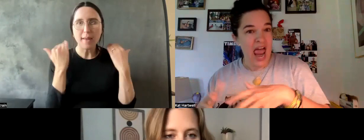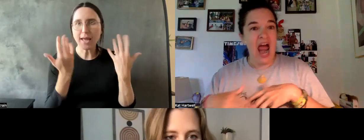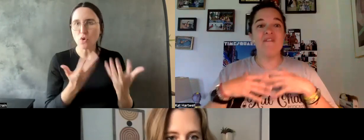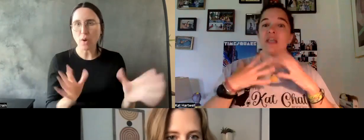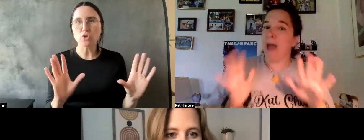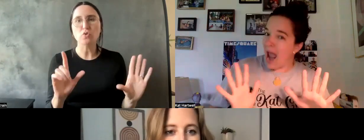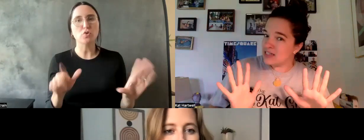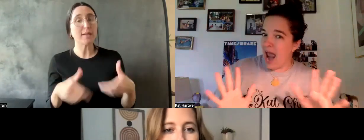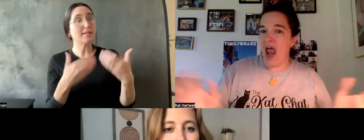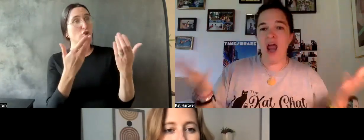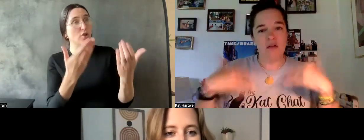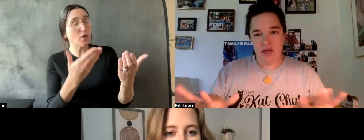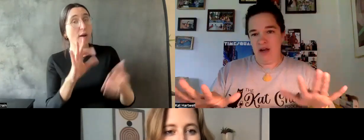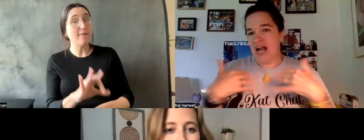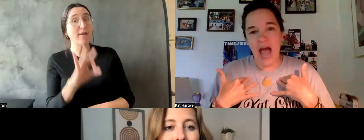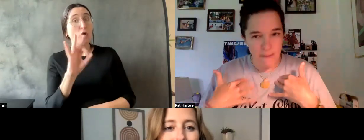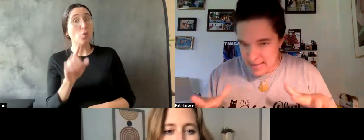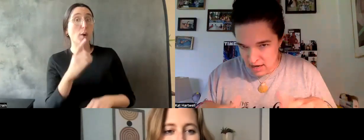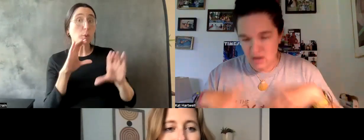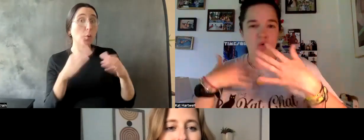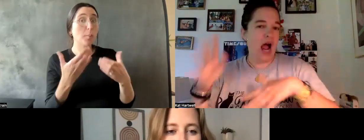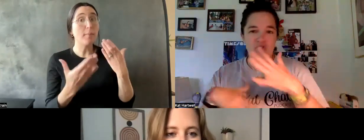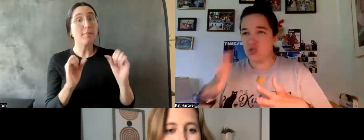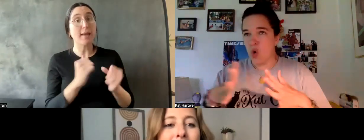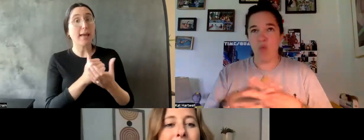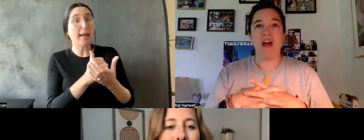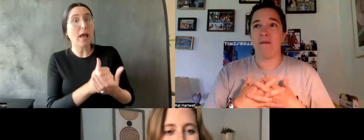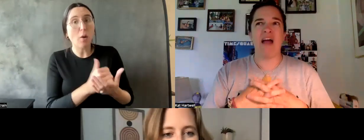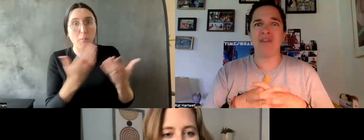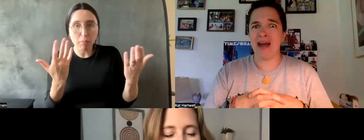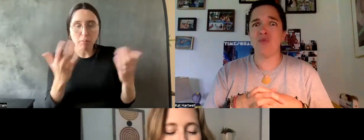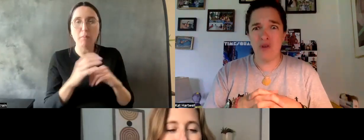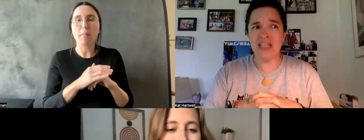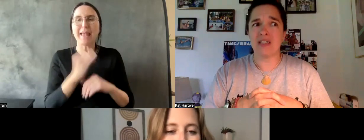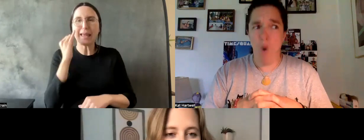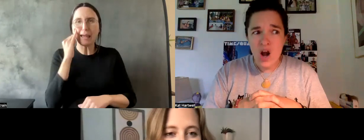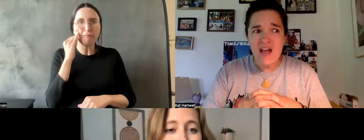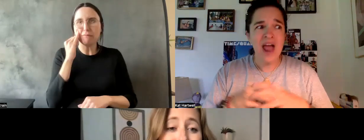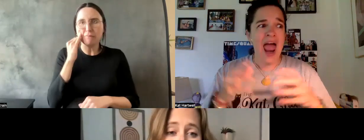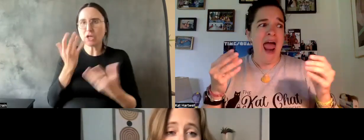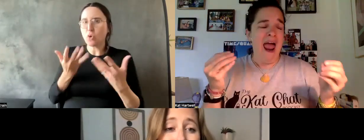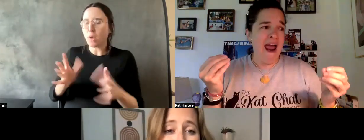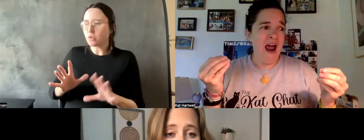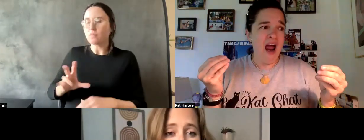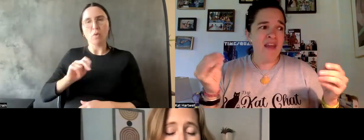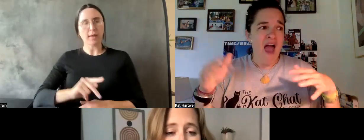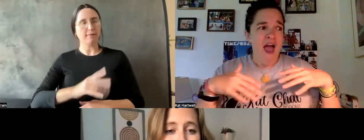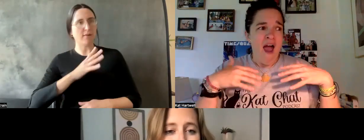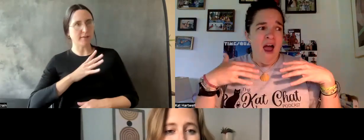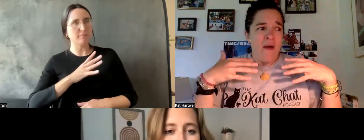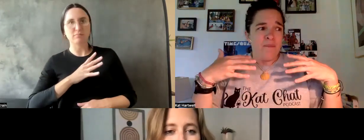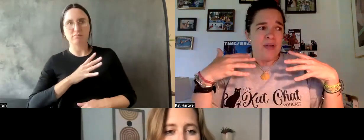this. It was a bad day. It's on me. So I should do it, but I find it really supportive.